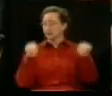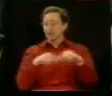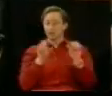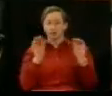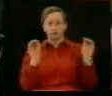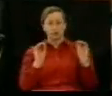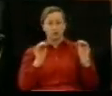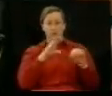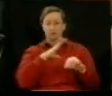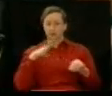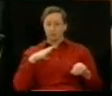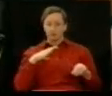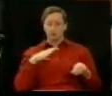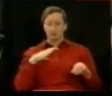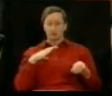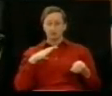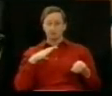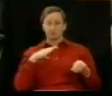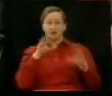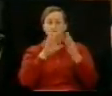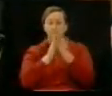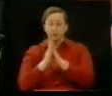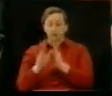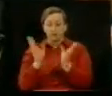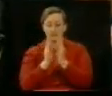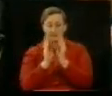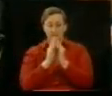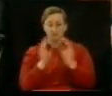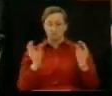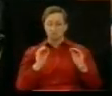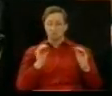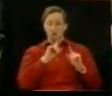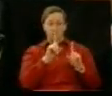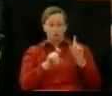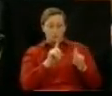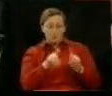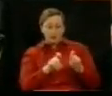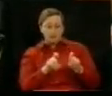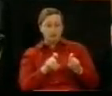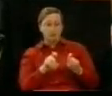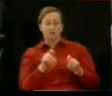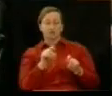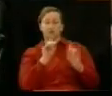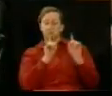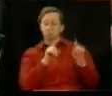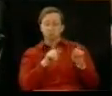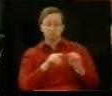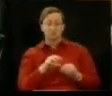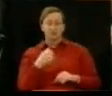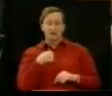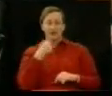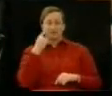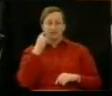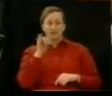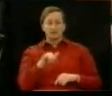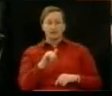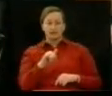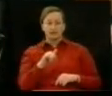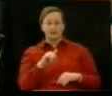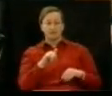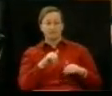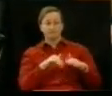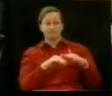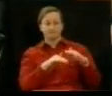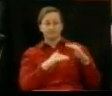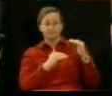meetings. They will not have to answer any questions theoretically from the media or any public forums. And I think that the least we could